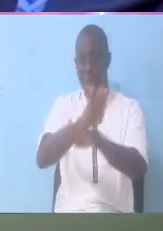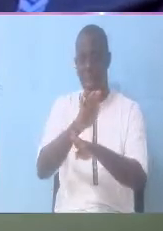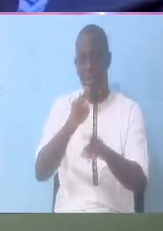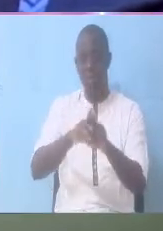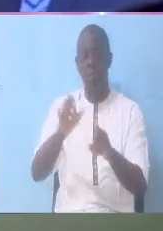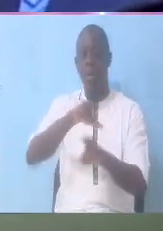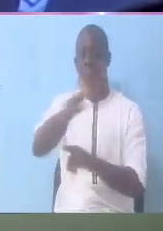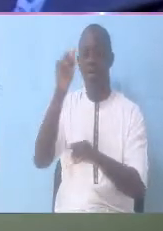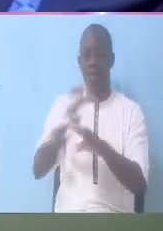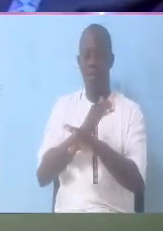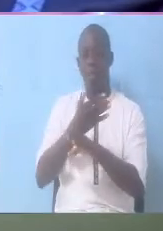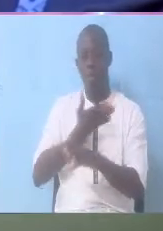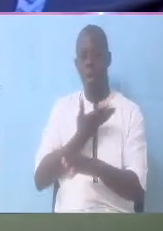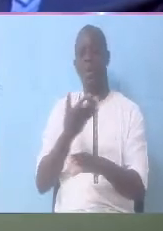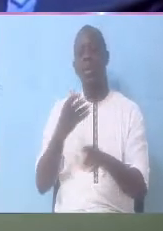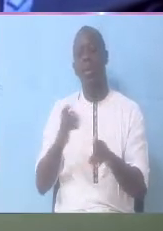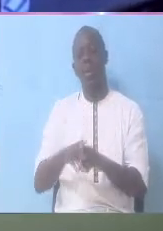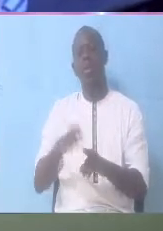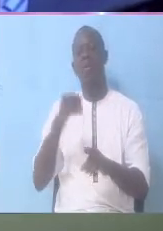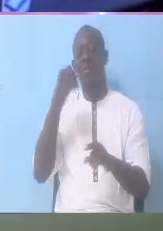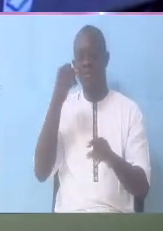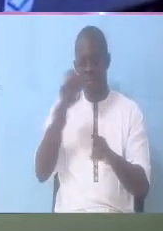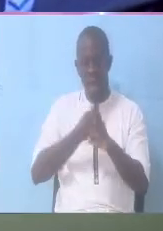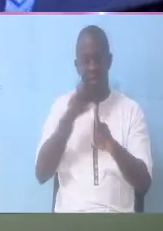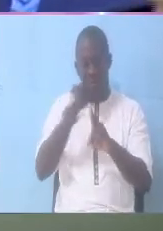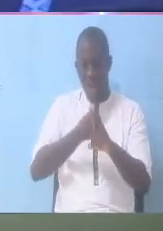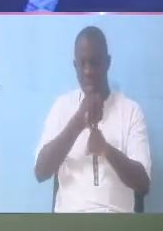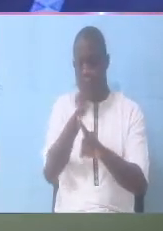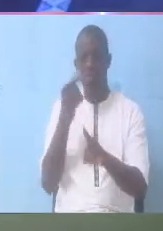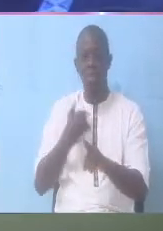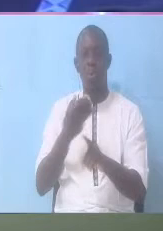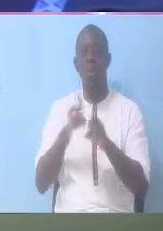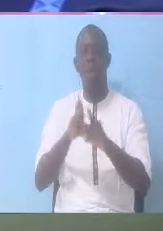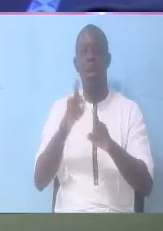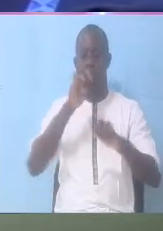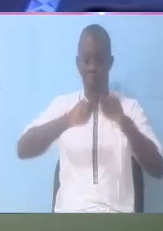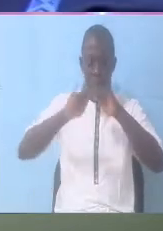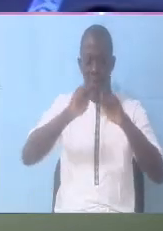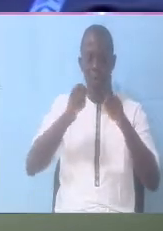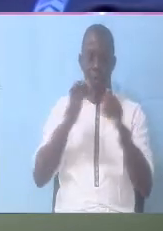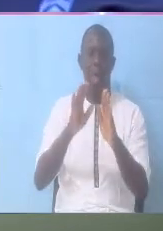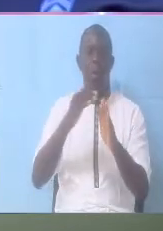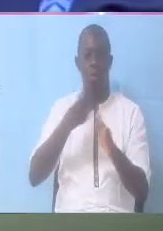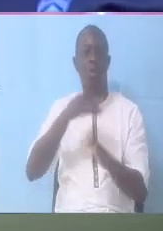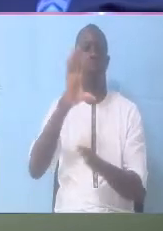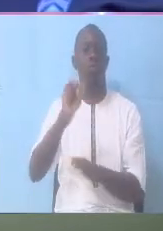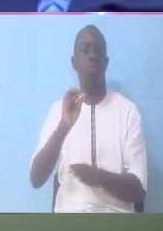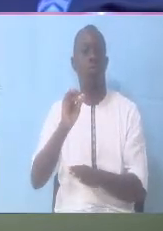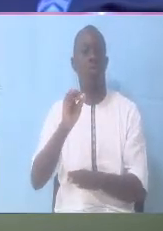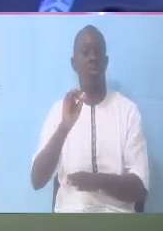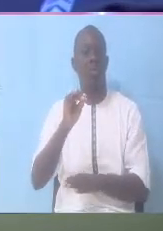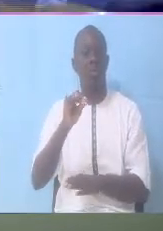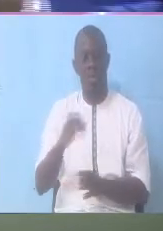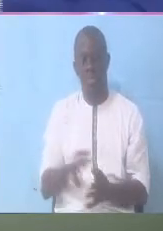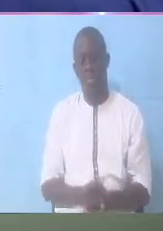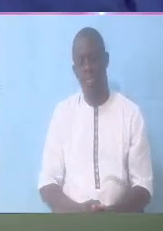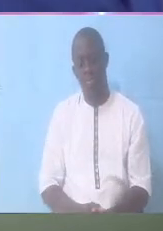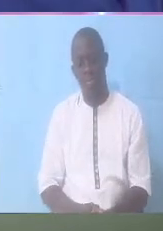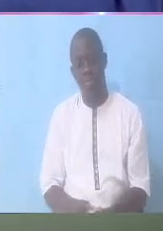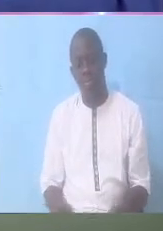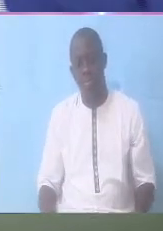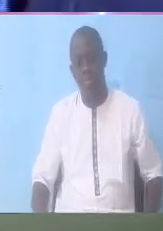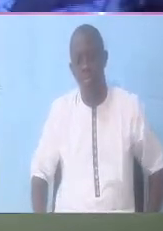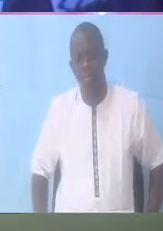was going to fight them spiritually. Not all of them dead. He want to make sure they never